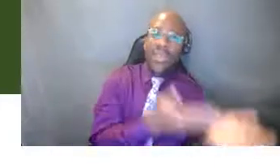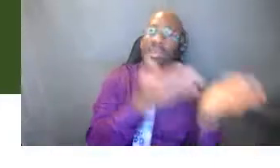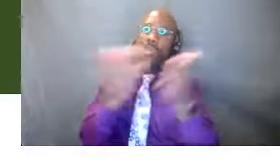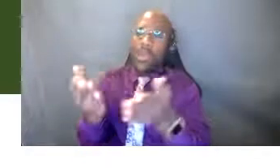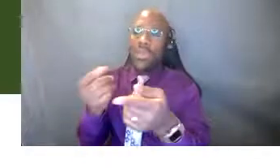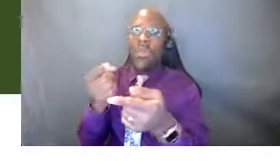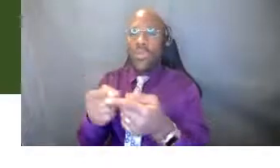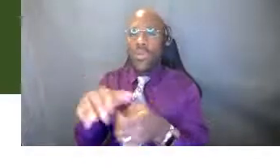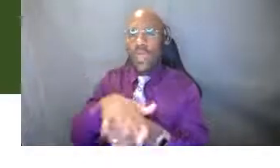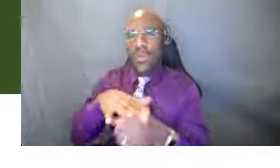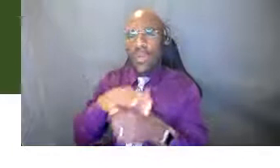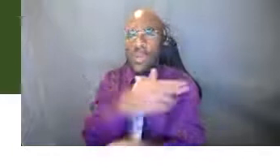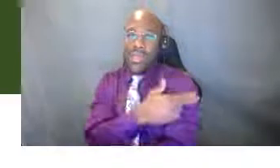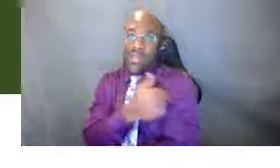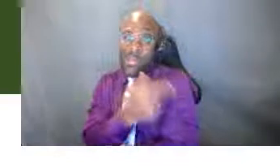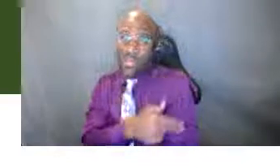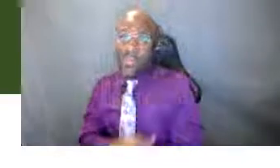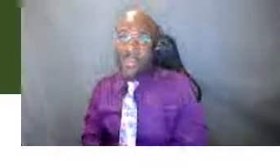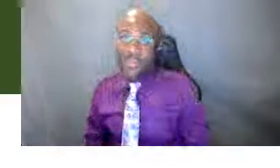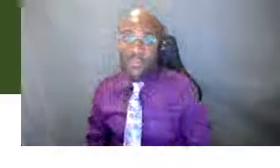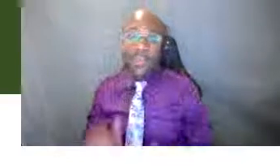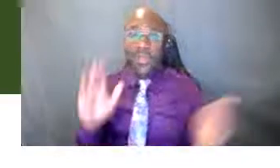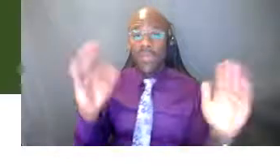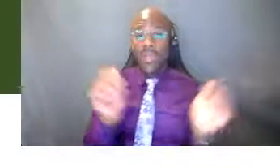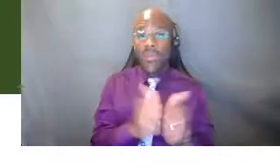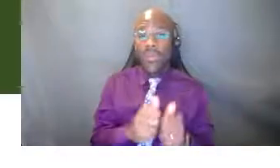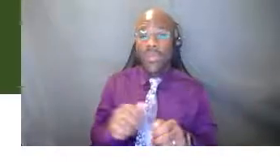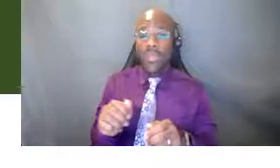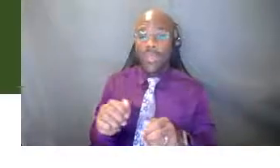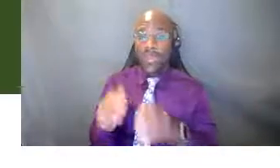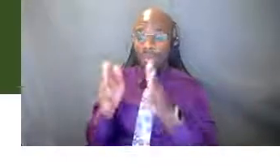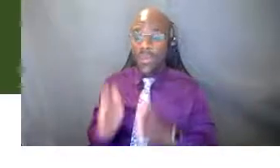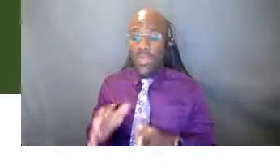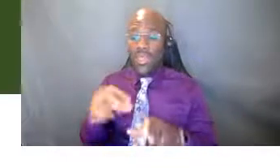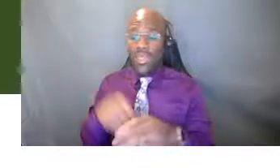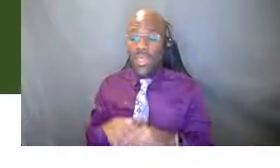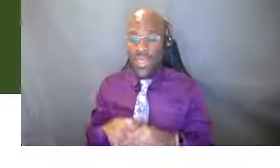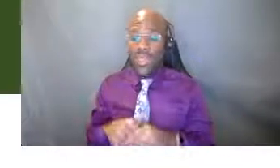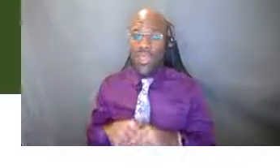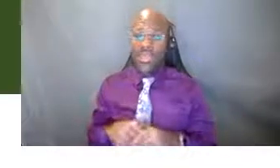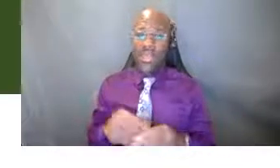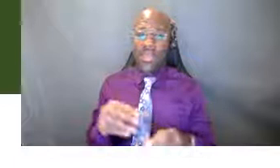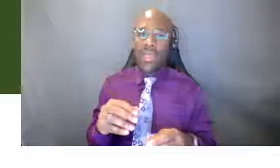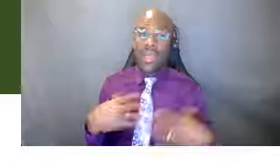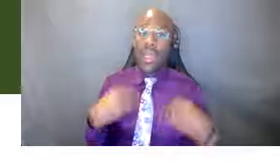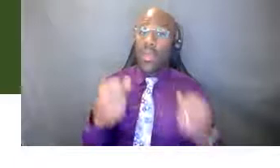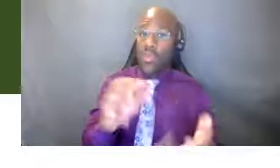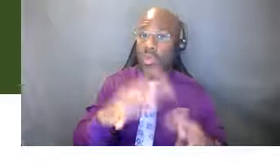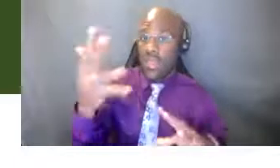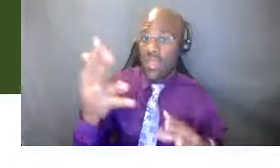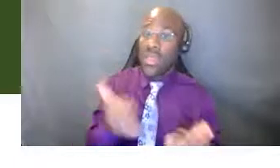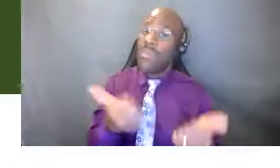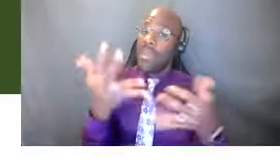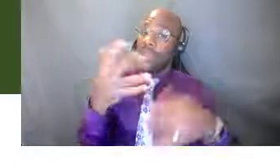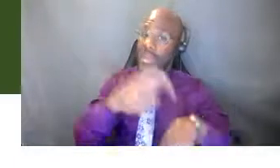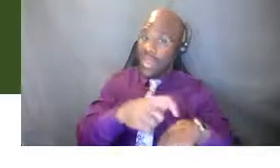and then you compare that to an individual in a mental health crisis. So again, the police are often called in a